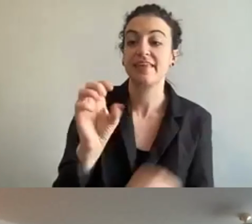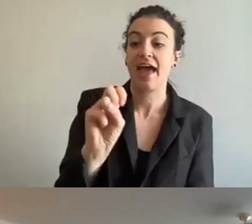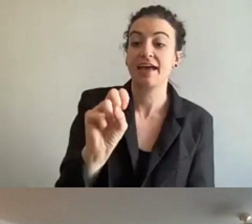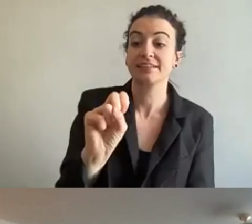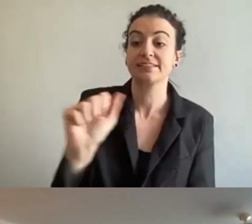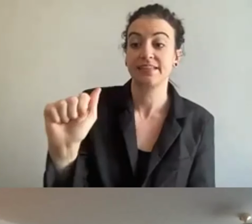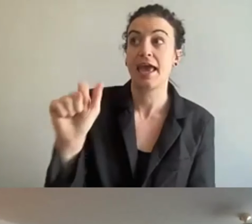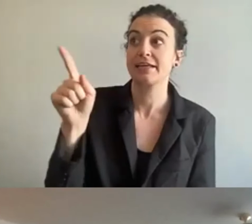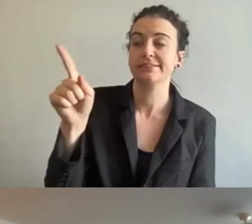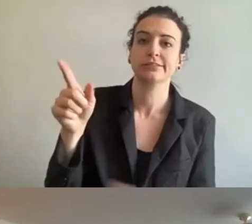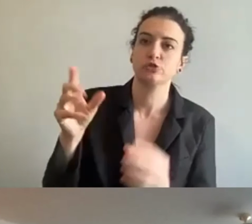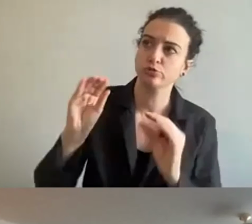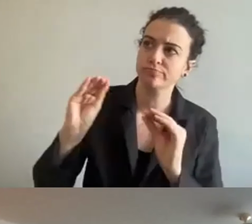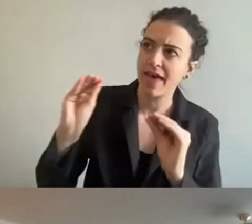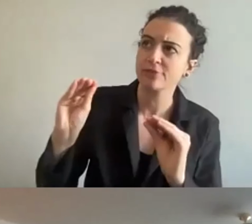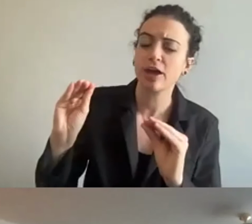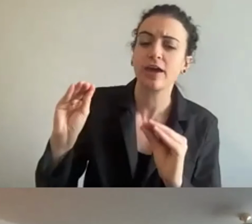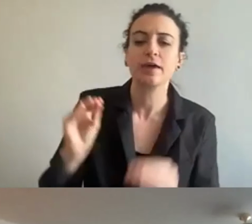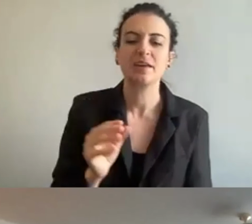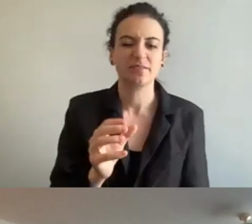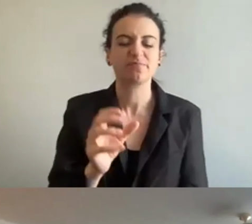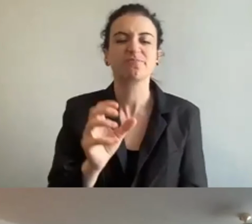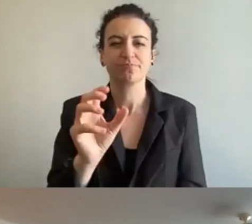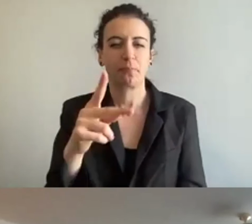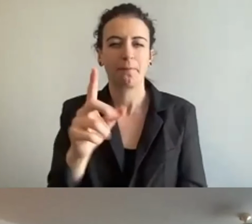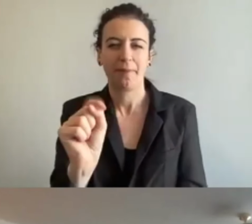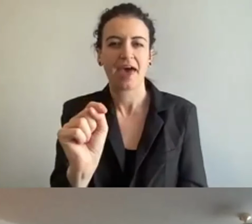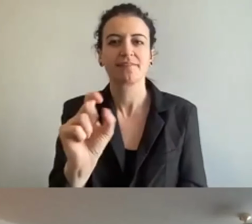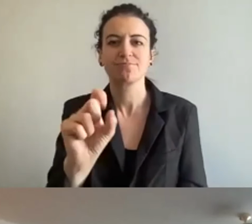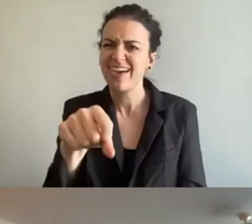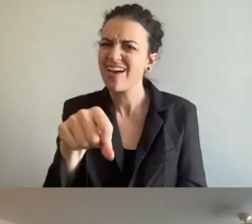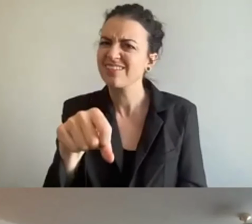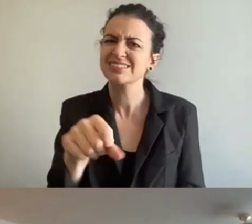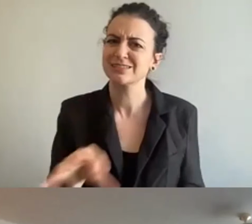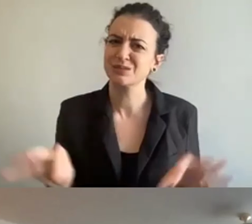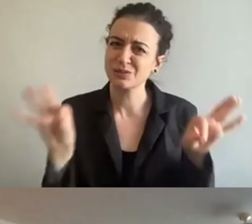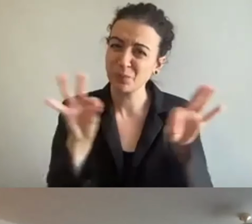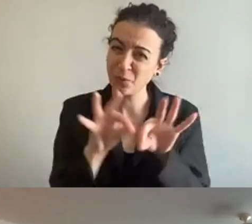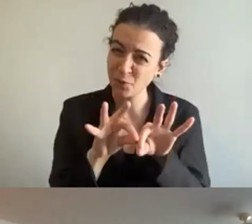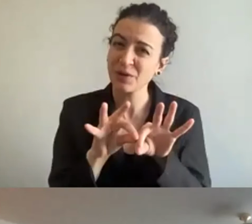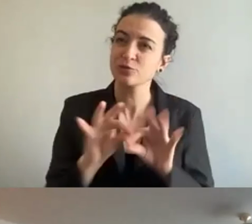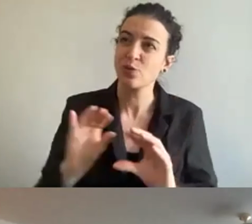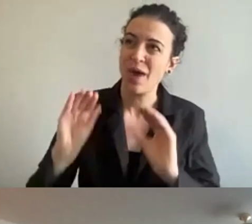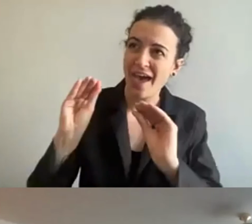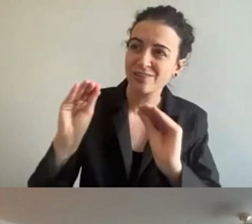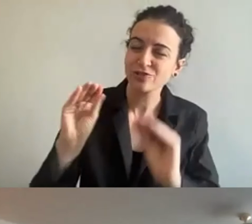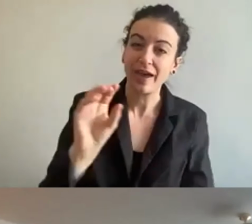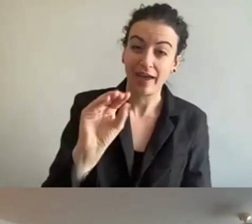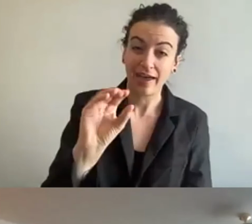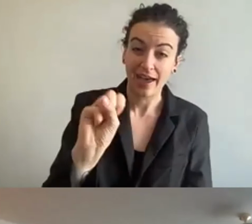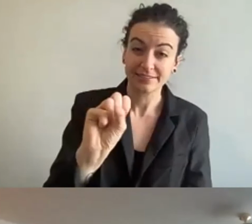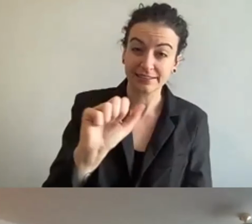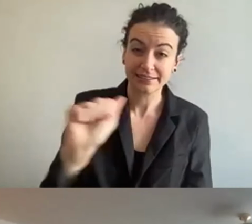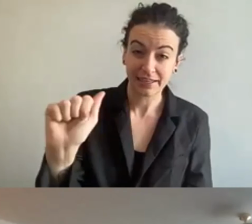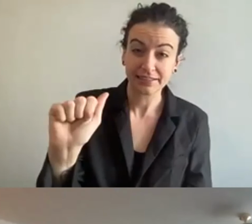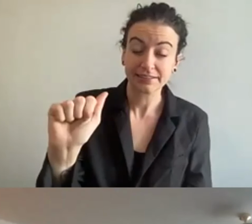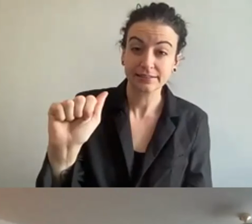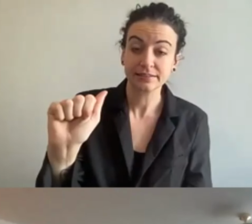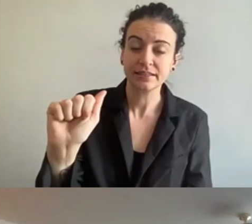right? Yeah, to educate the SSAs that, if I figure out a way that we can make that person's